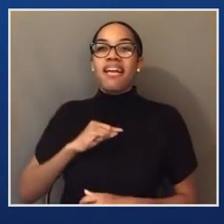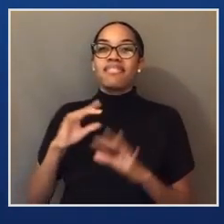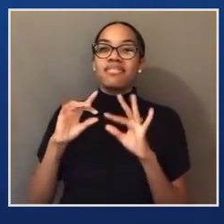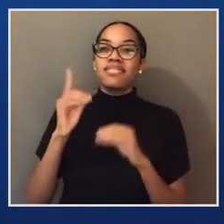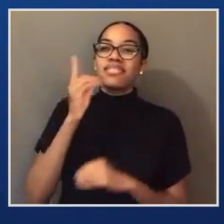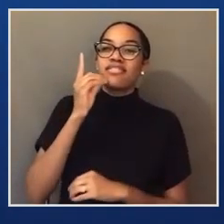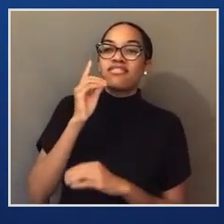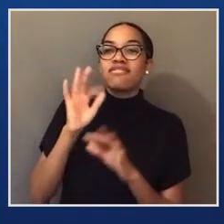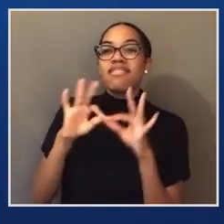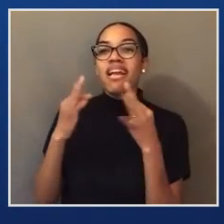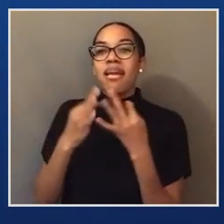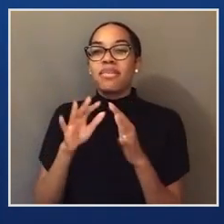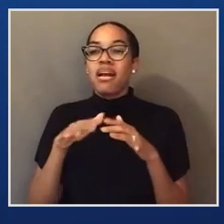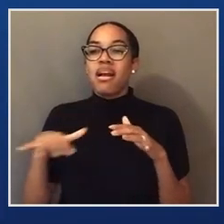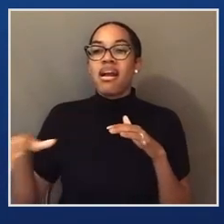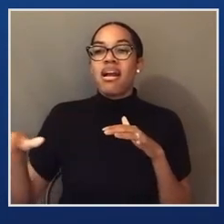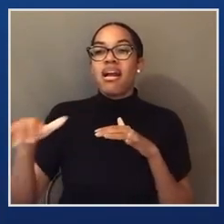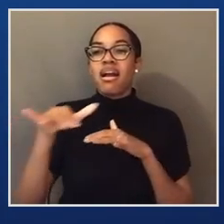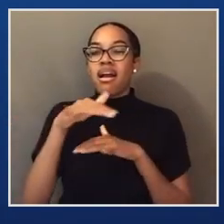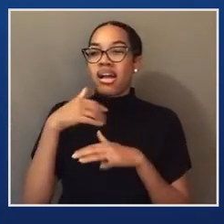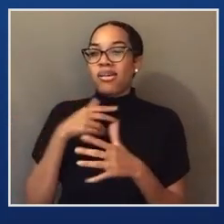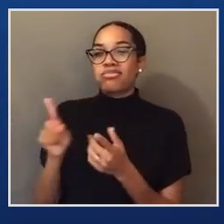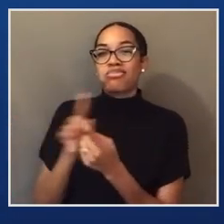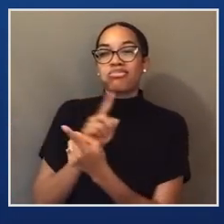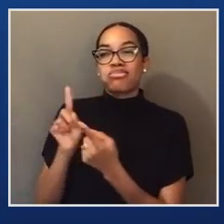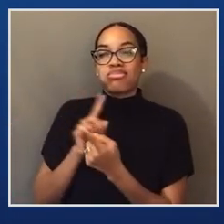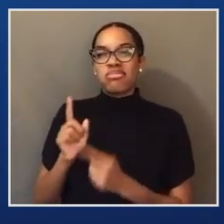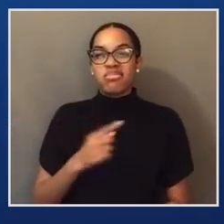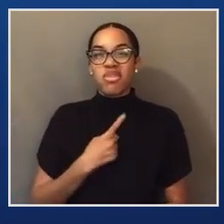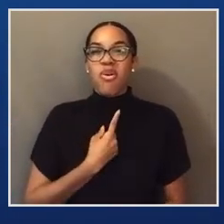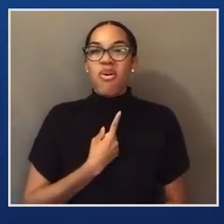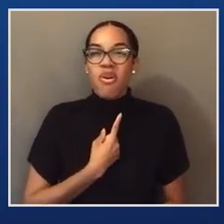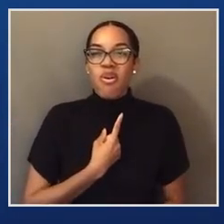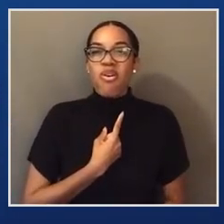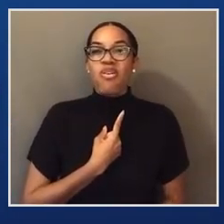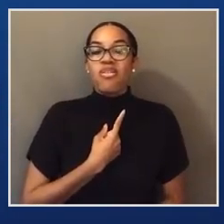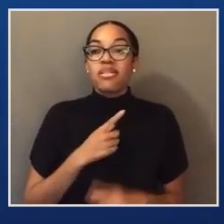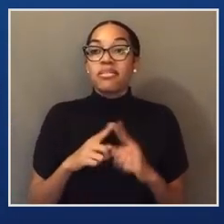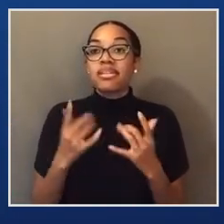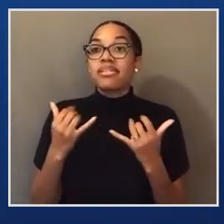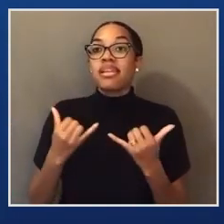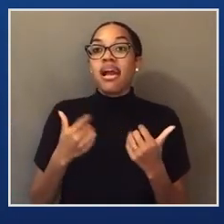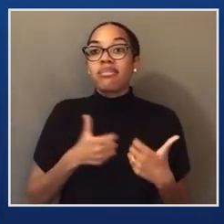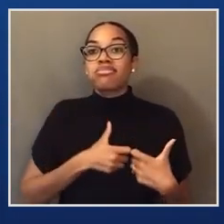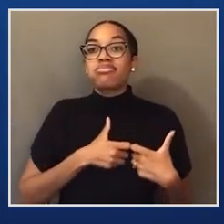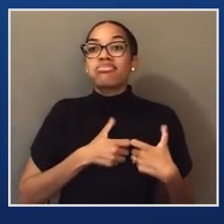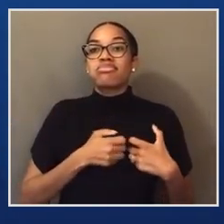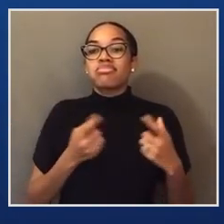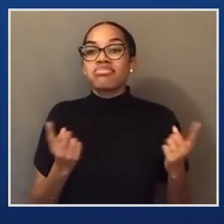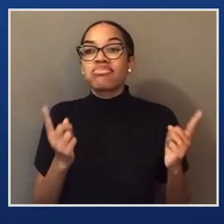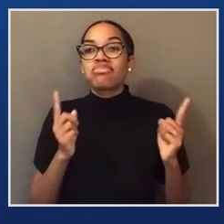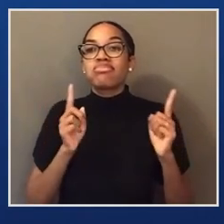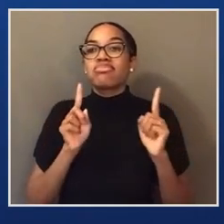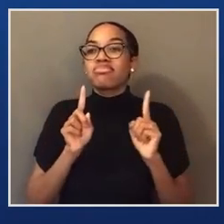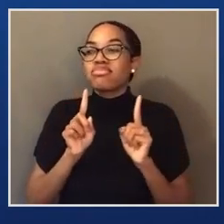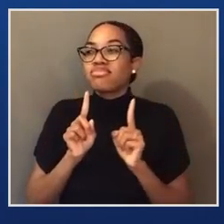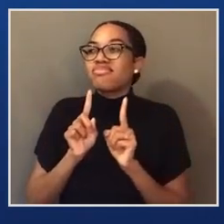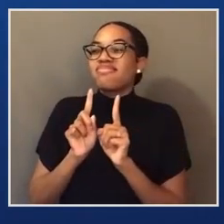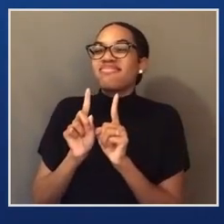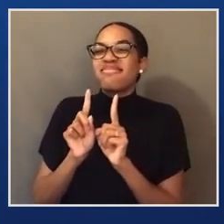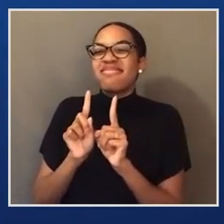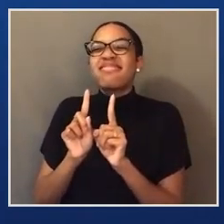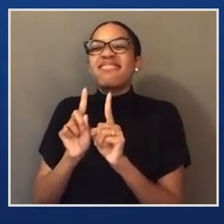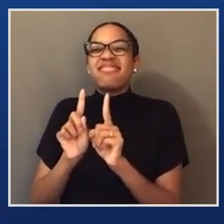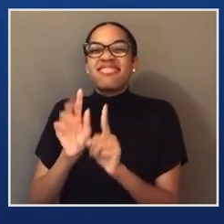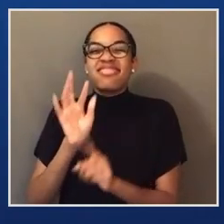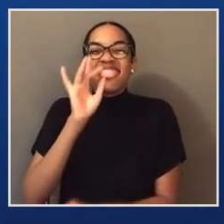paid. Bonnie Clyde, high speed chaser, renegade. I say, mac and cheese up in the oven, grandma finished cooking. Thanksgiving round the